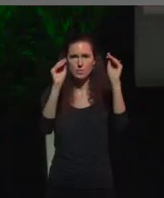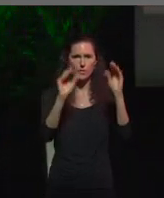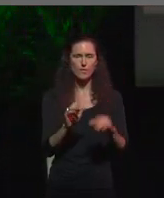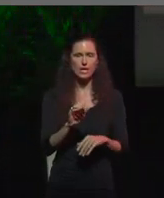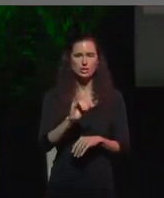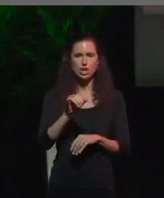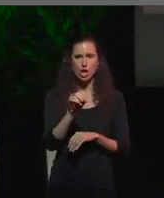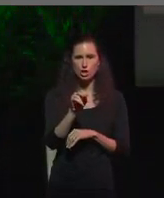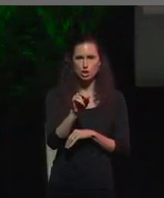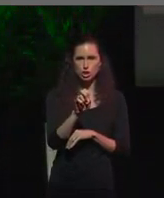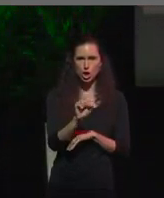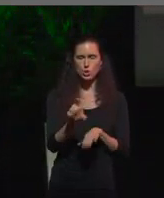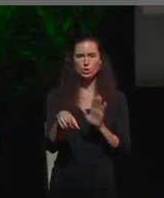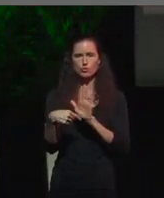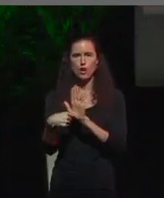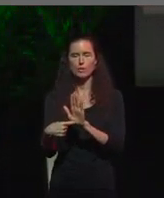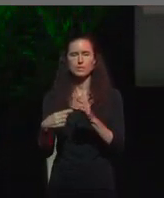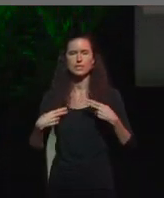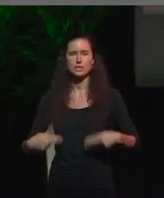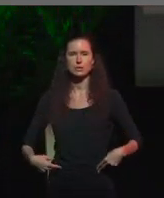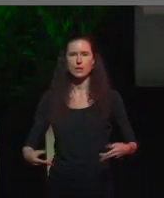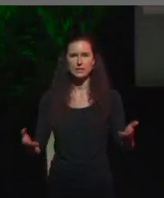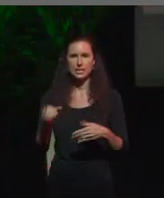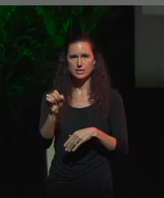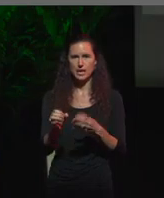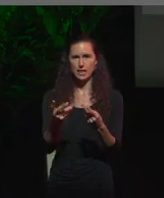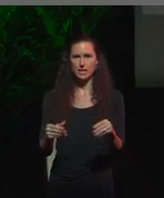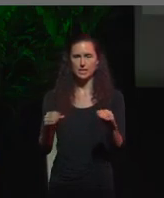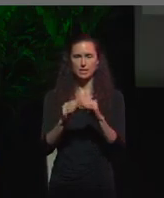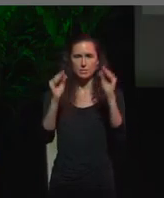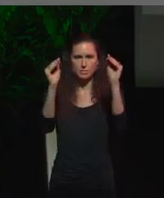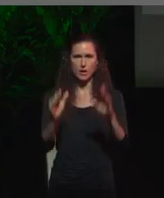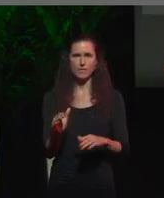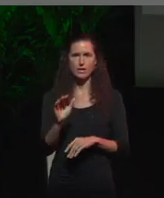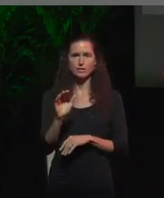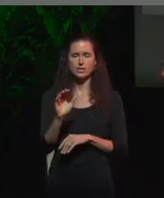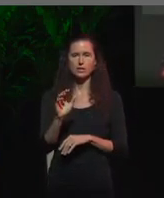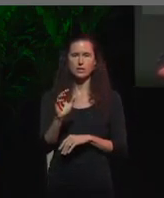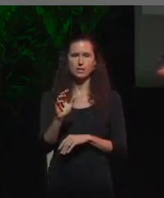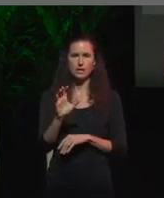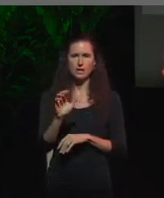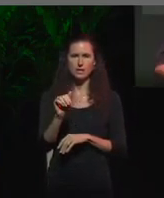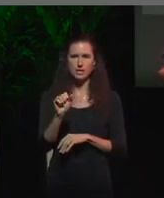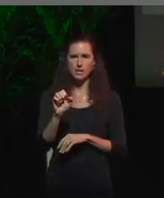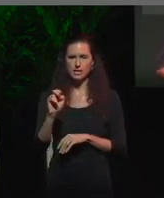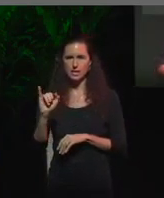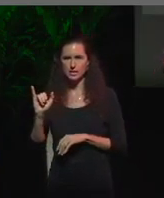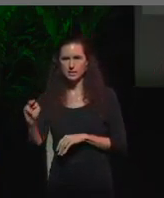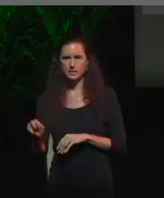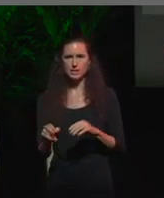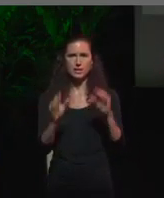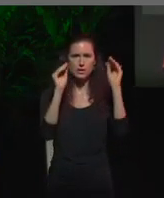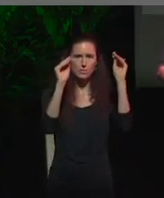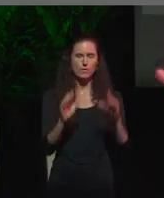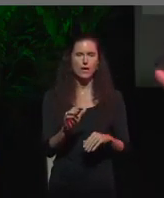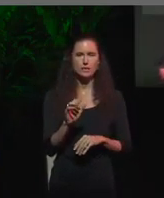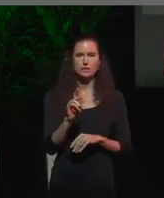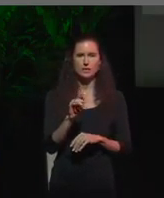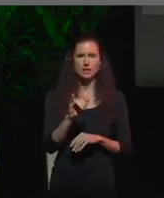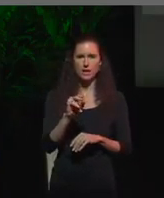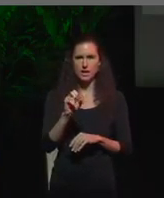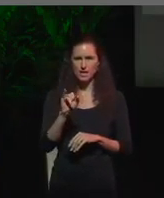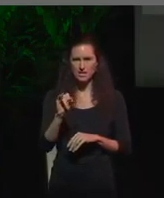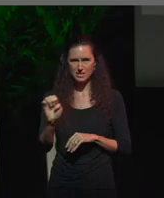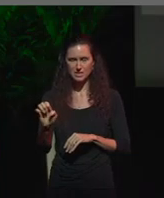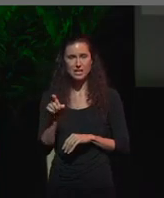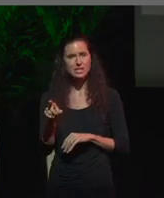Jones. Representing Humanities here at South Campus, we have Professor Scott Kaysen, Professor Matthew Kies at Deerwood, and